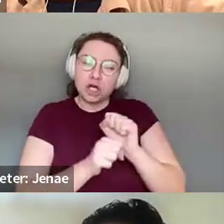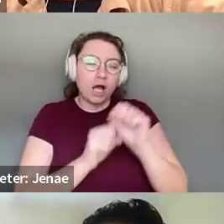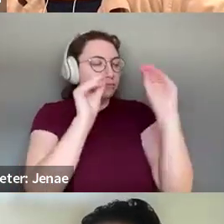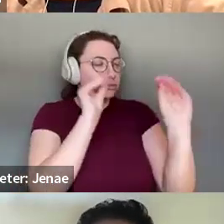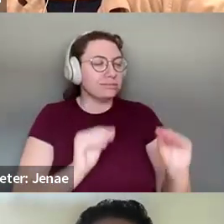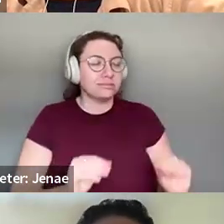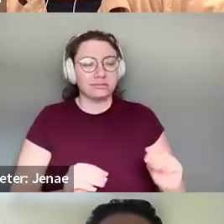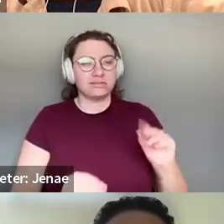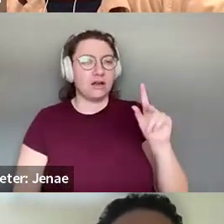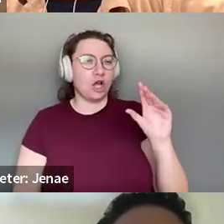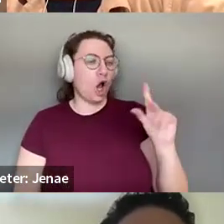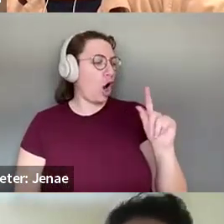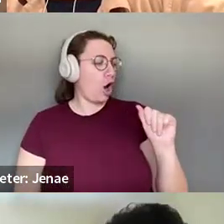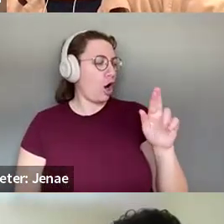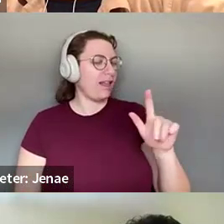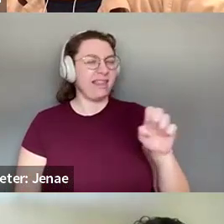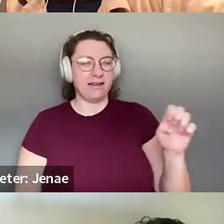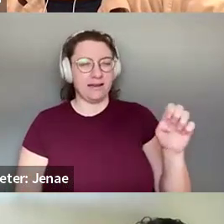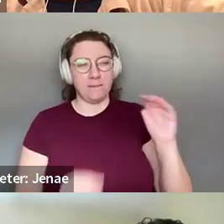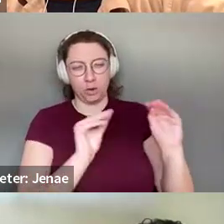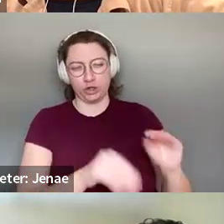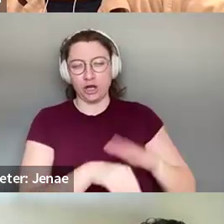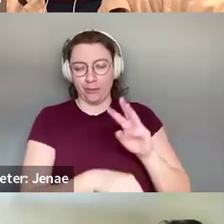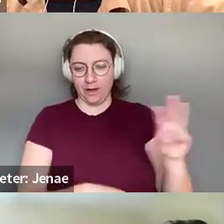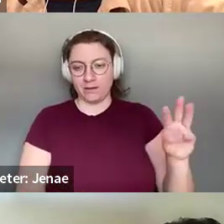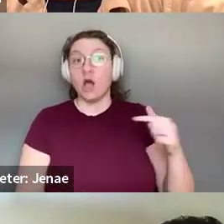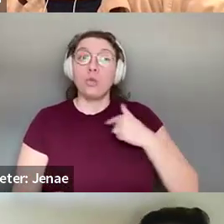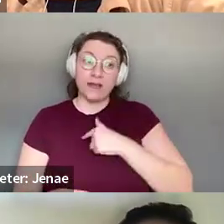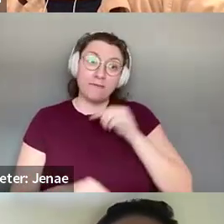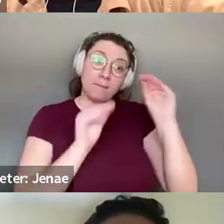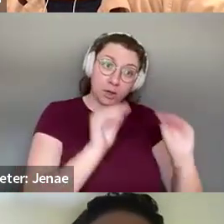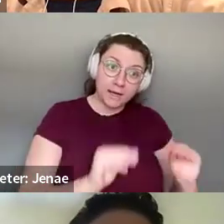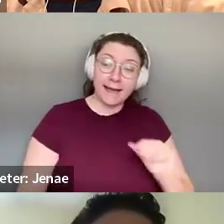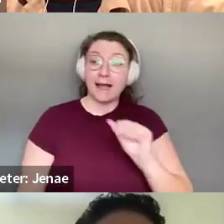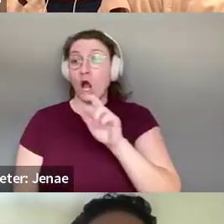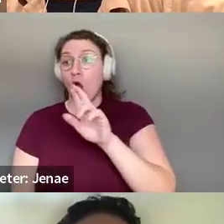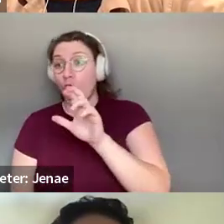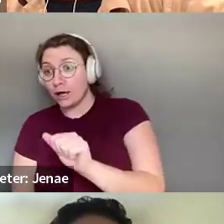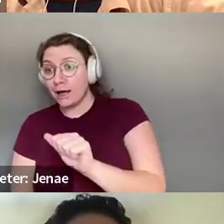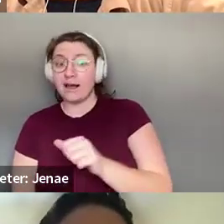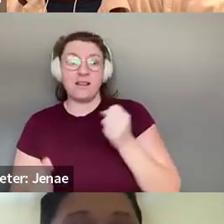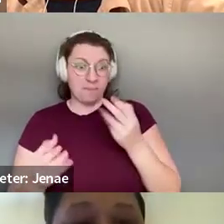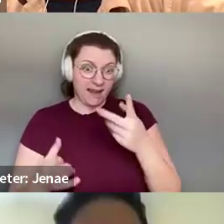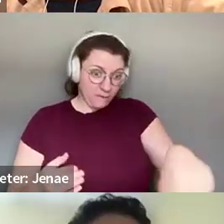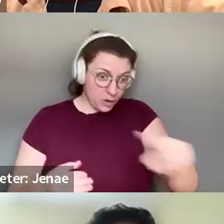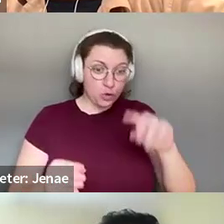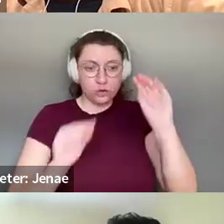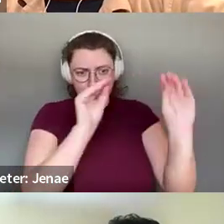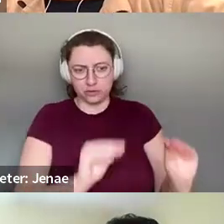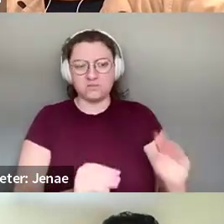website. And I know we've been putting out some stuff, as has ARCA and many of you as service providers. So we'll go over that a little